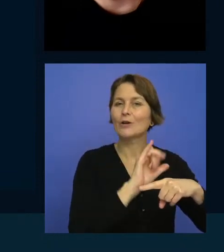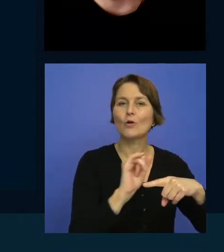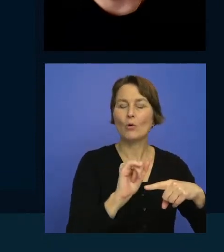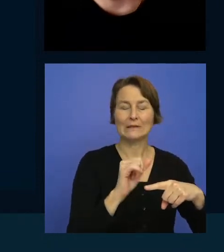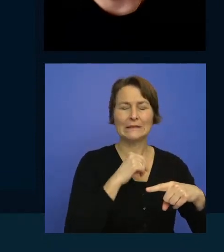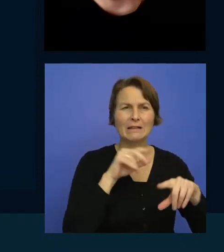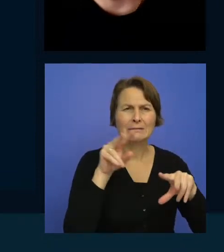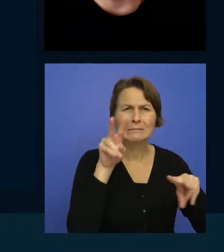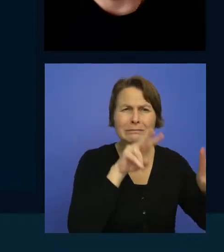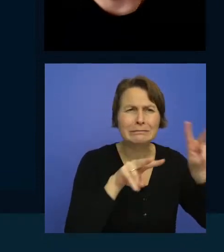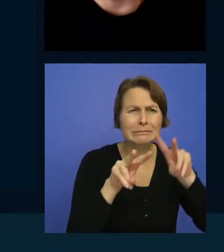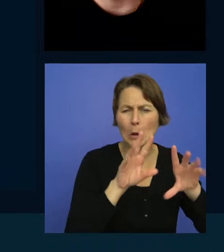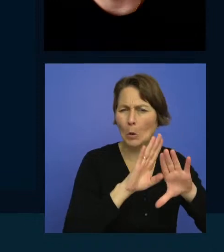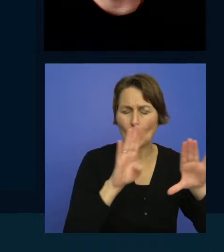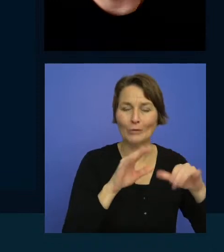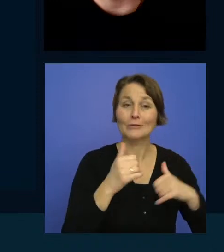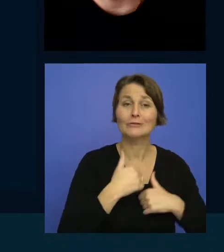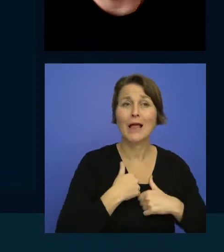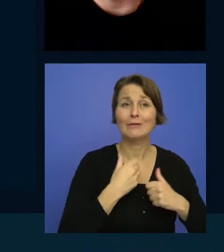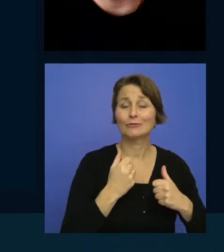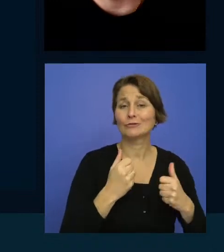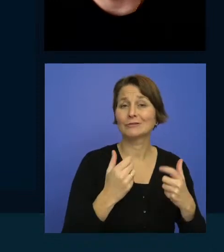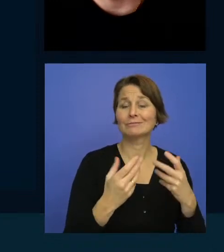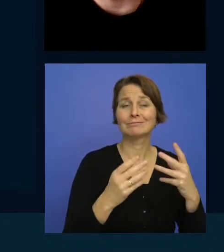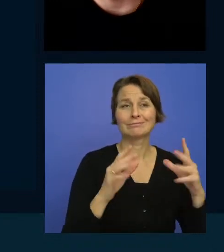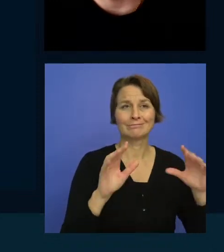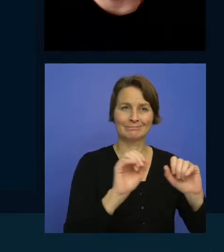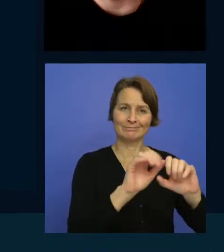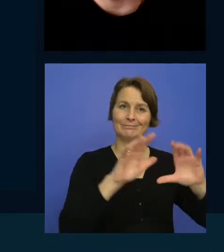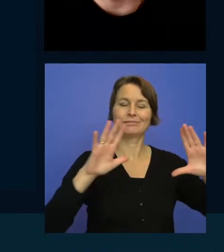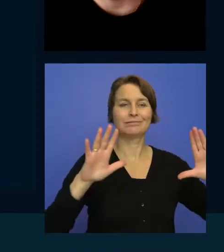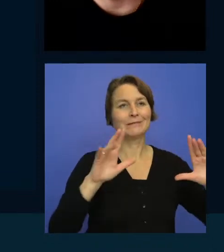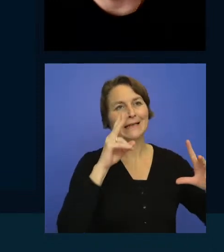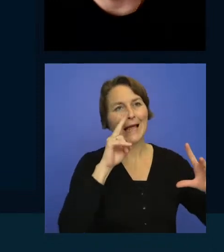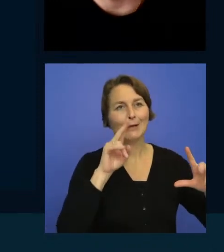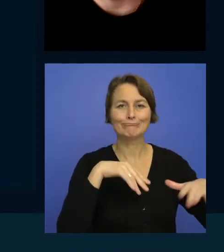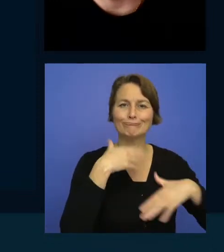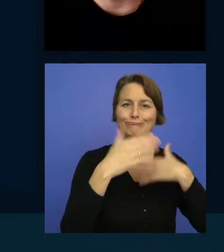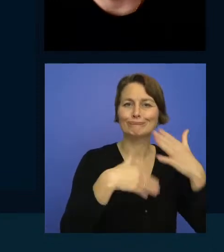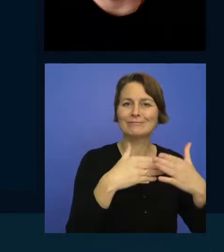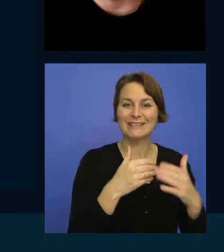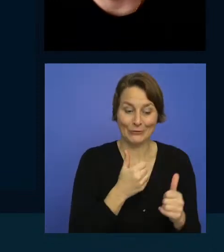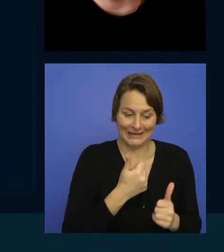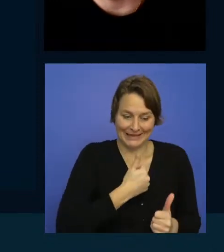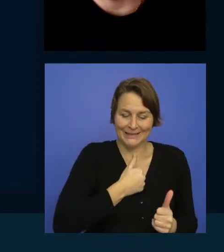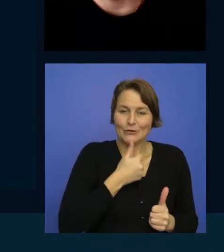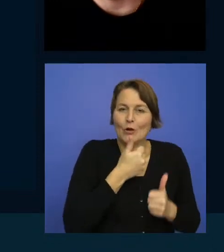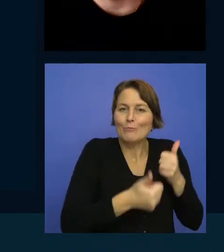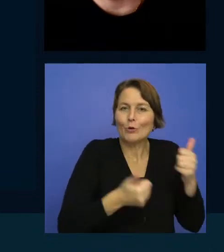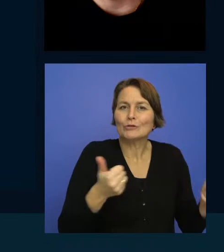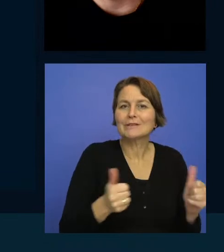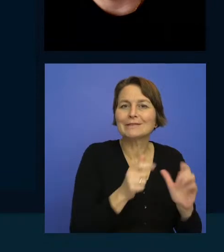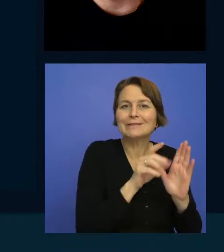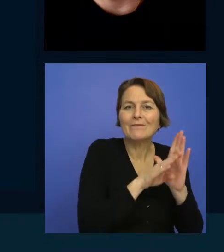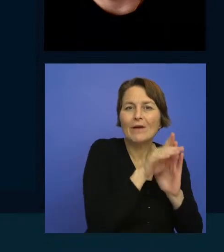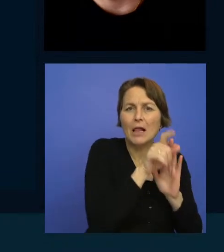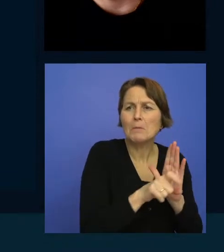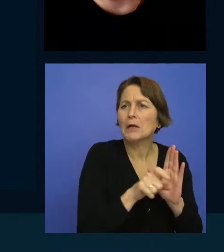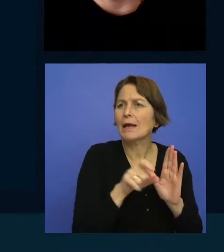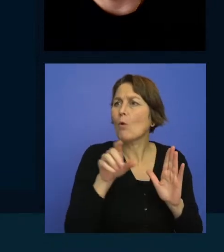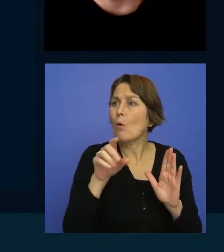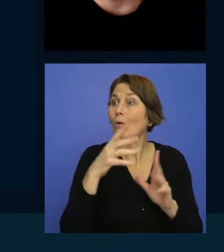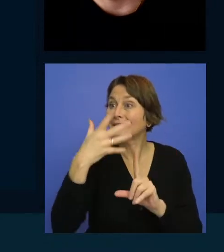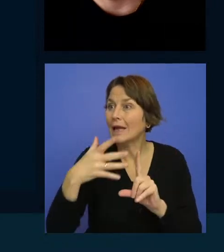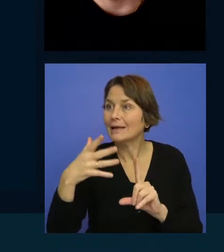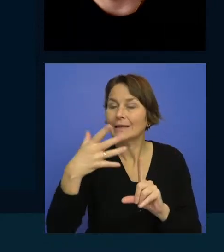that enable developers of all roles to be productive and unlock new insights from any data and at any